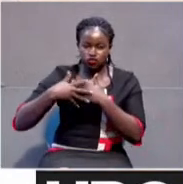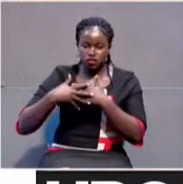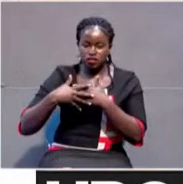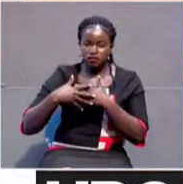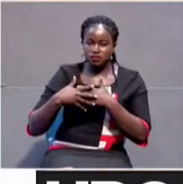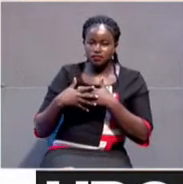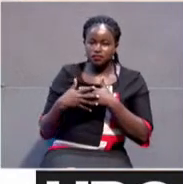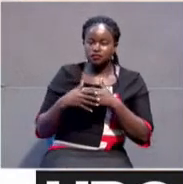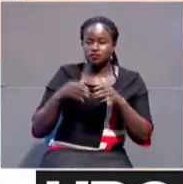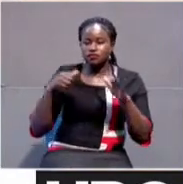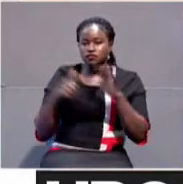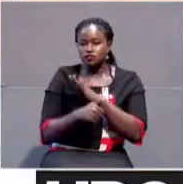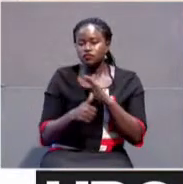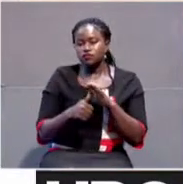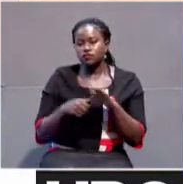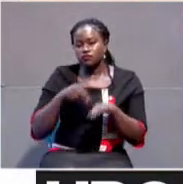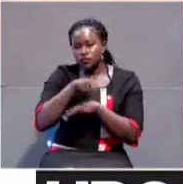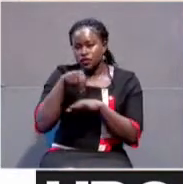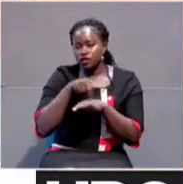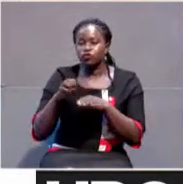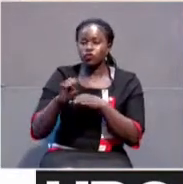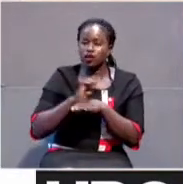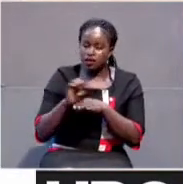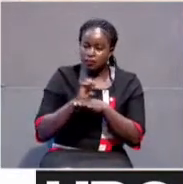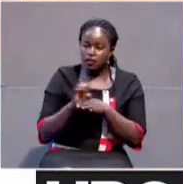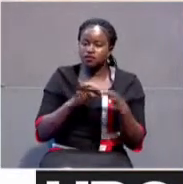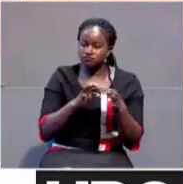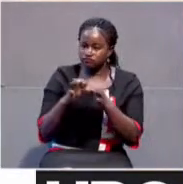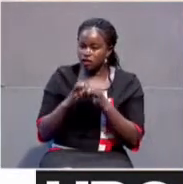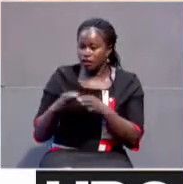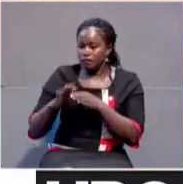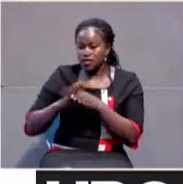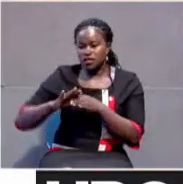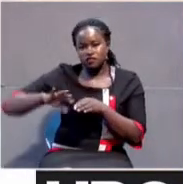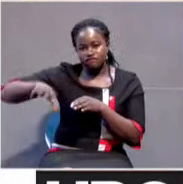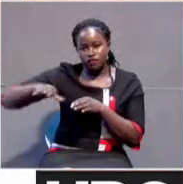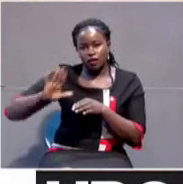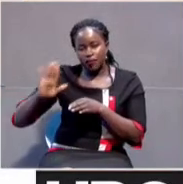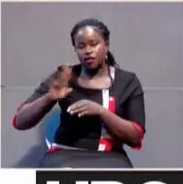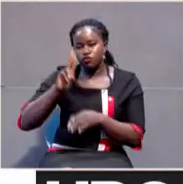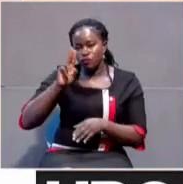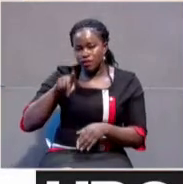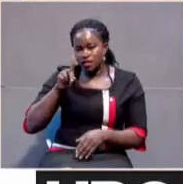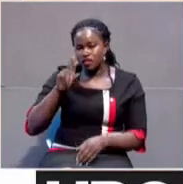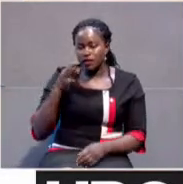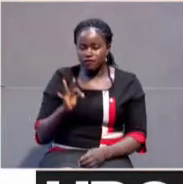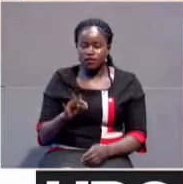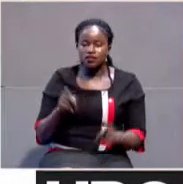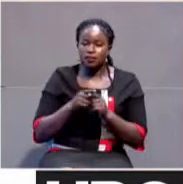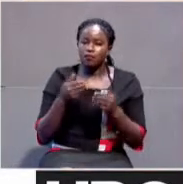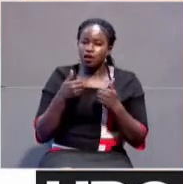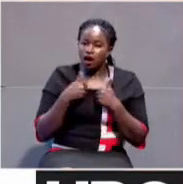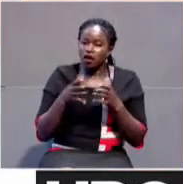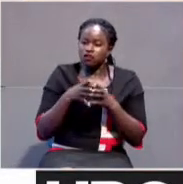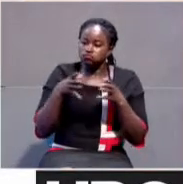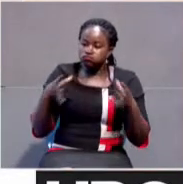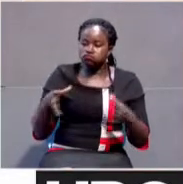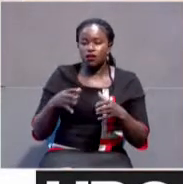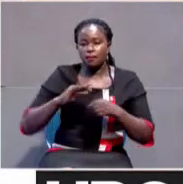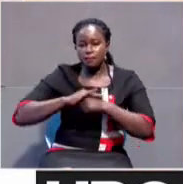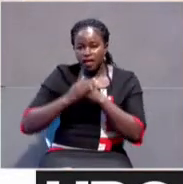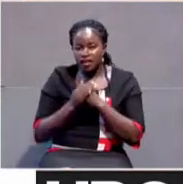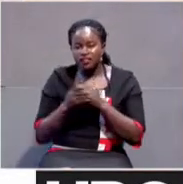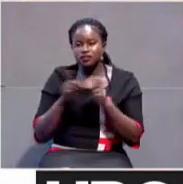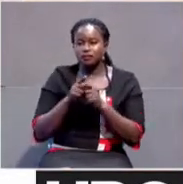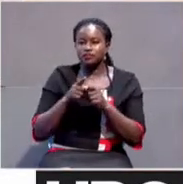which is under the National Enterprise Corporation, the business arm of UPDF, carried out a massive manufacturing and supply of